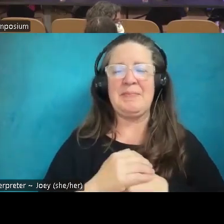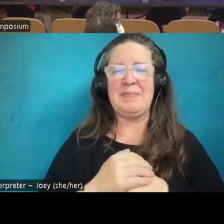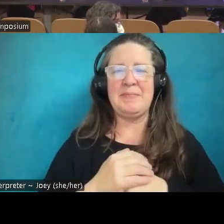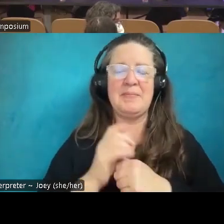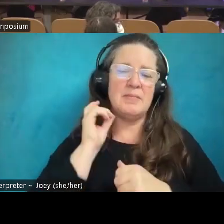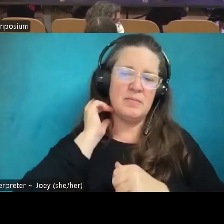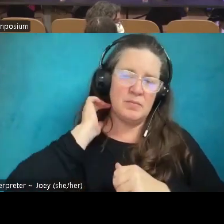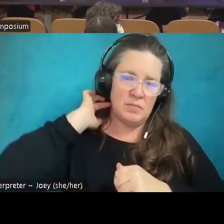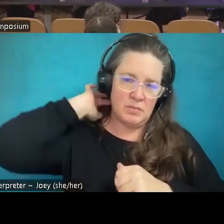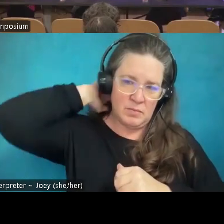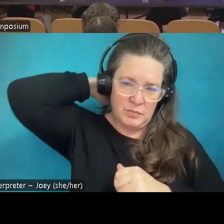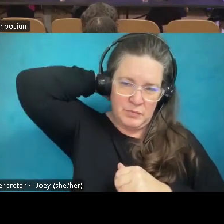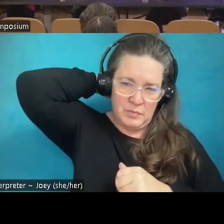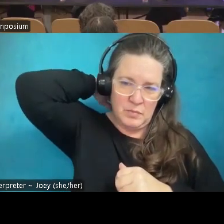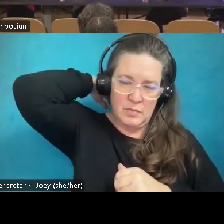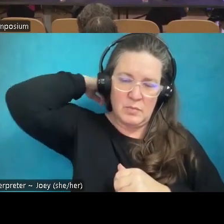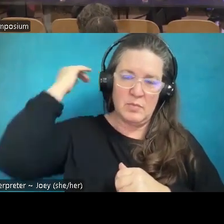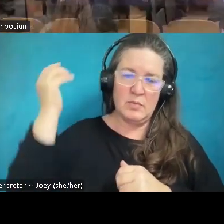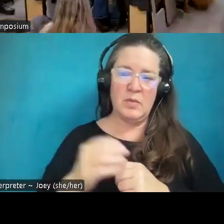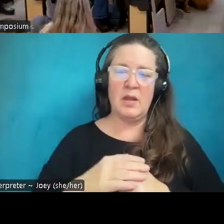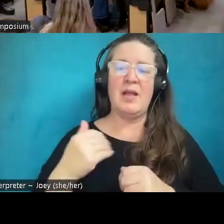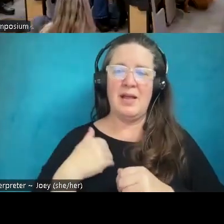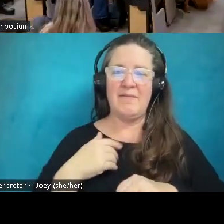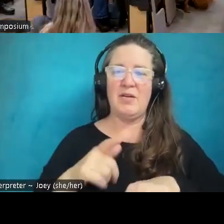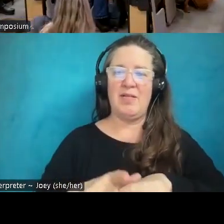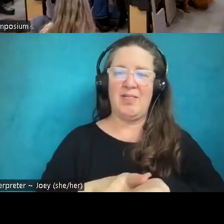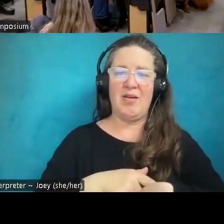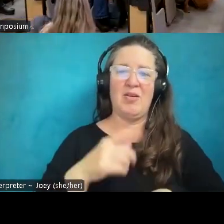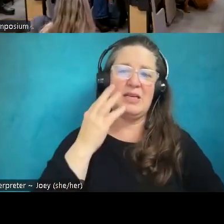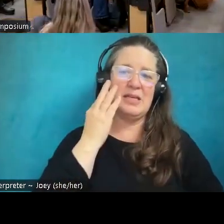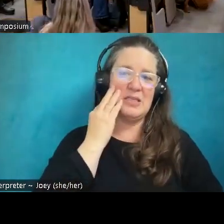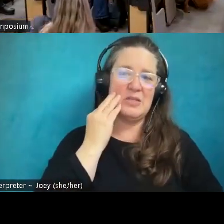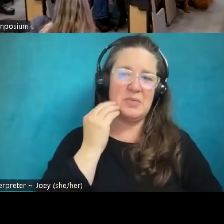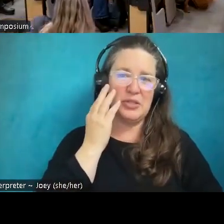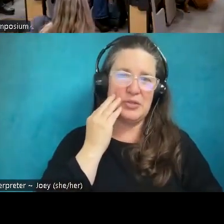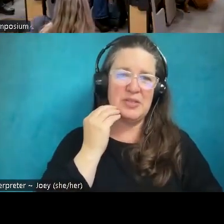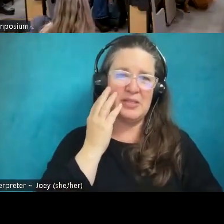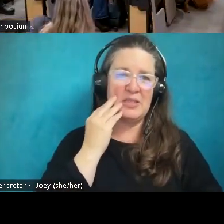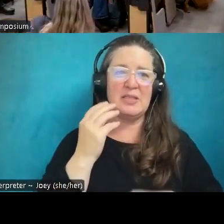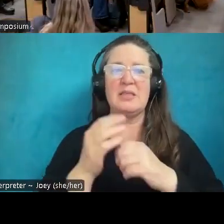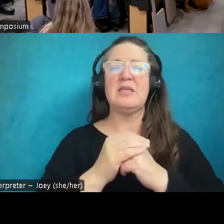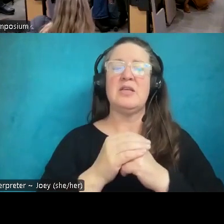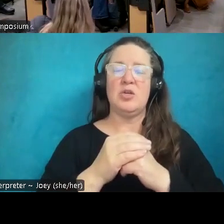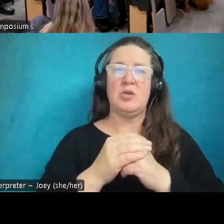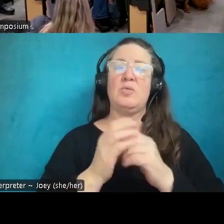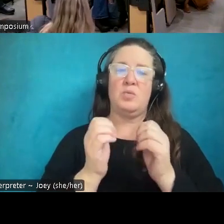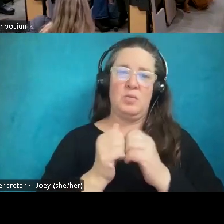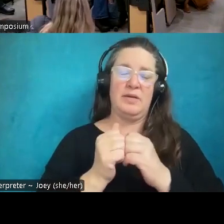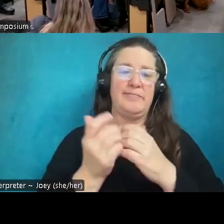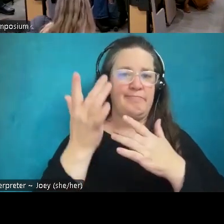have a long experience with being chronically ill because I came up with ME/CFS more than 10 years ago.